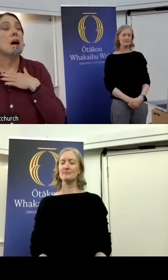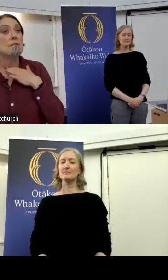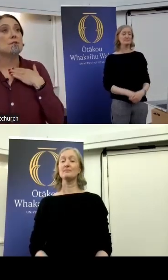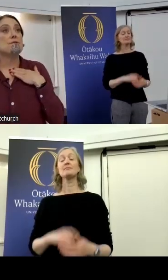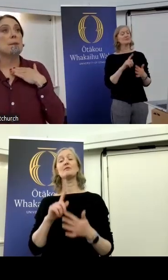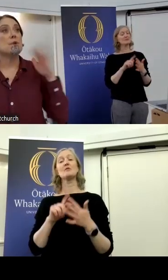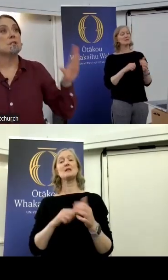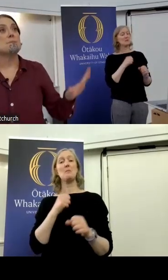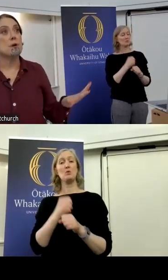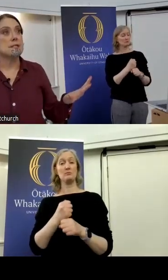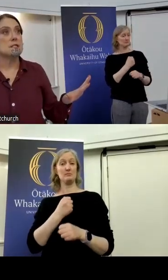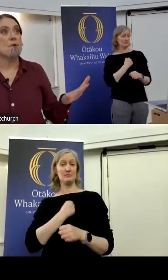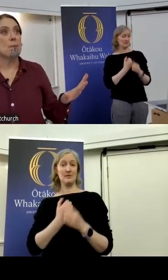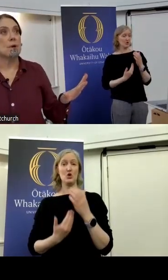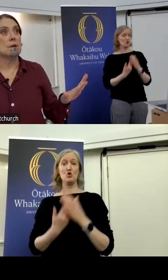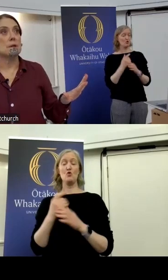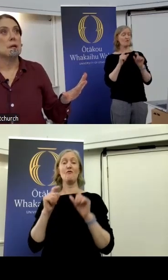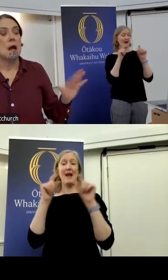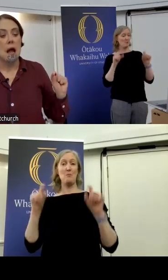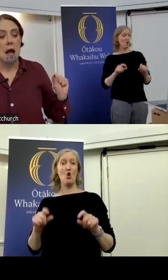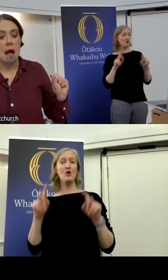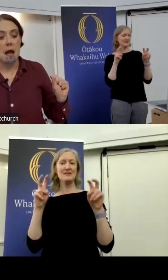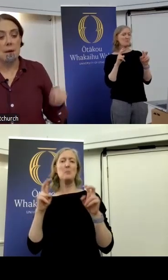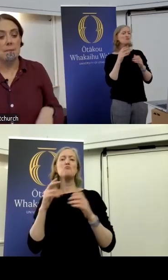our new framework is a process framework.